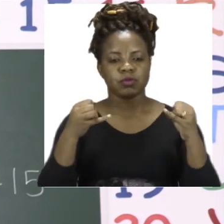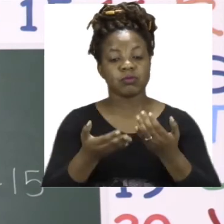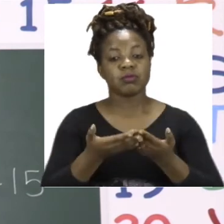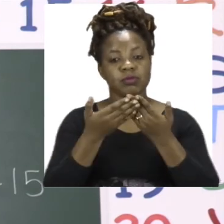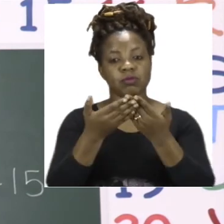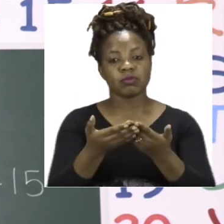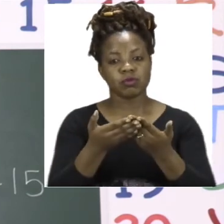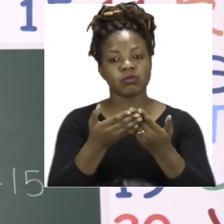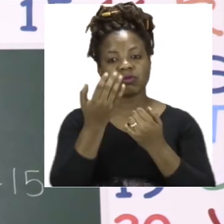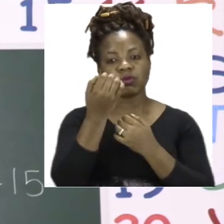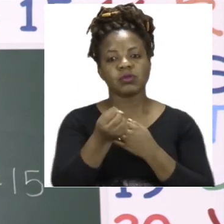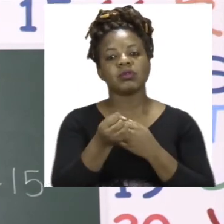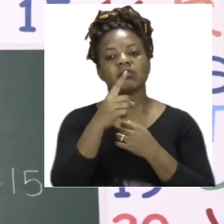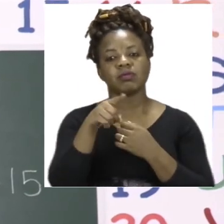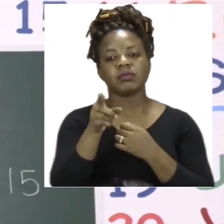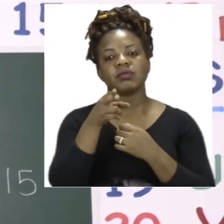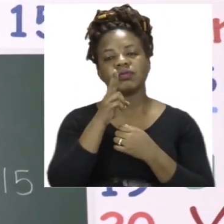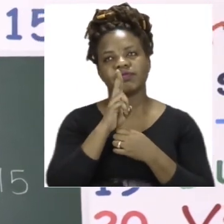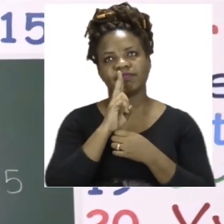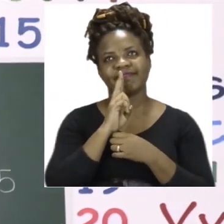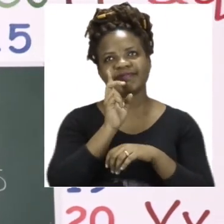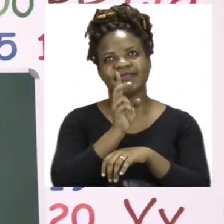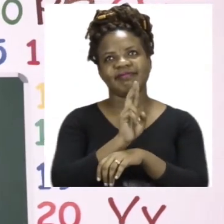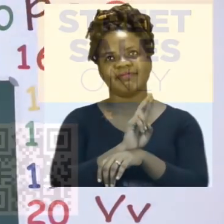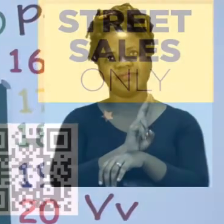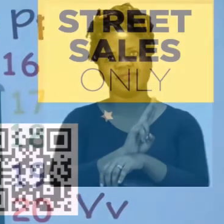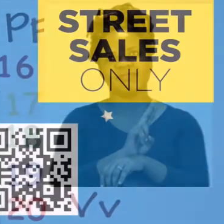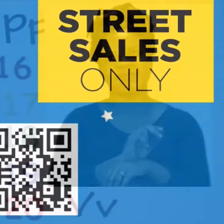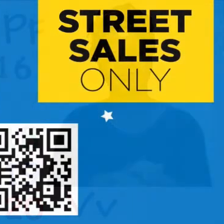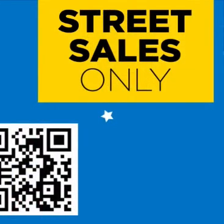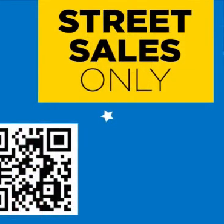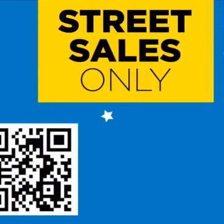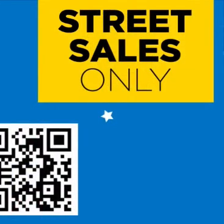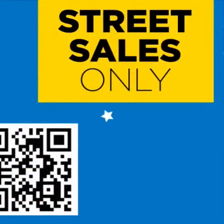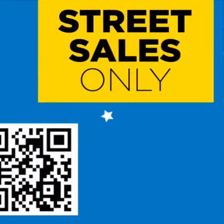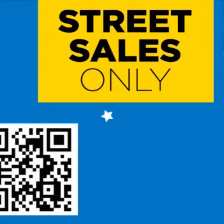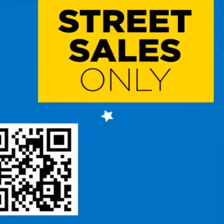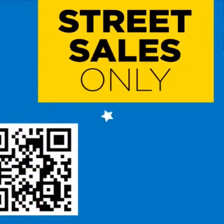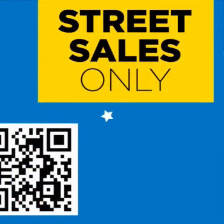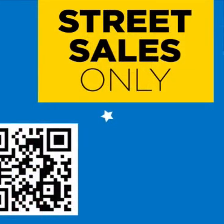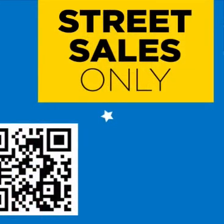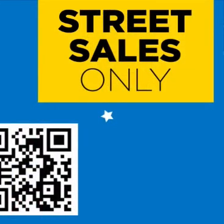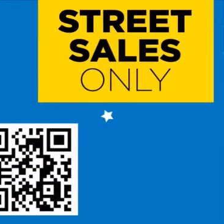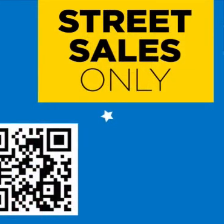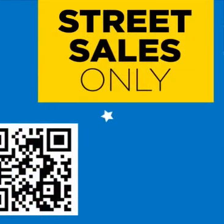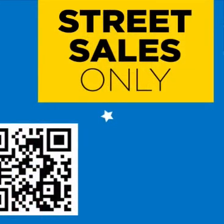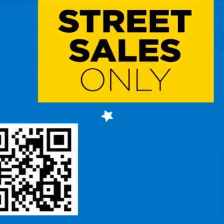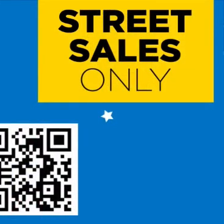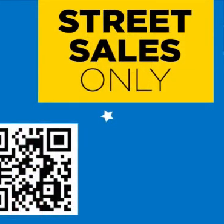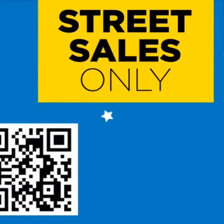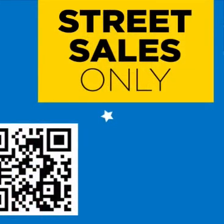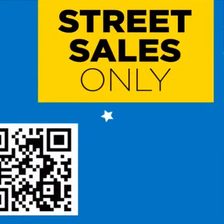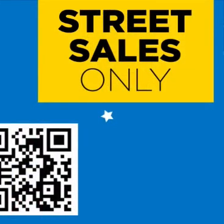will see you soon after our advert break. Follow us on MyZone Facebook Active Kids to watch